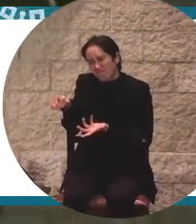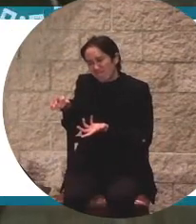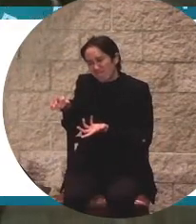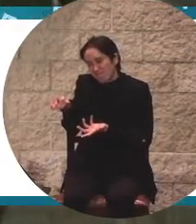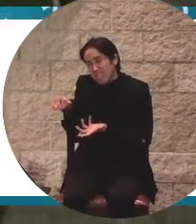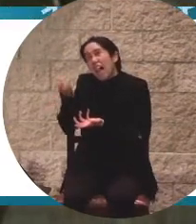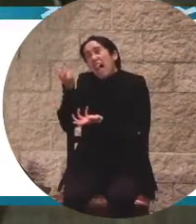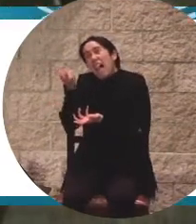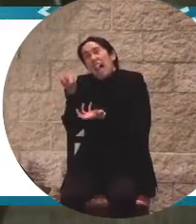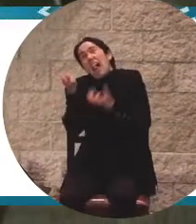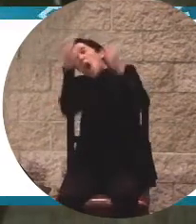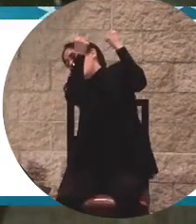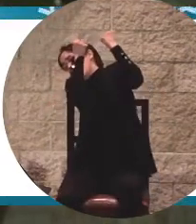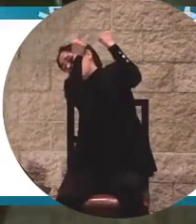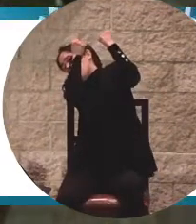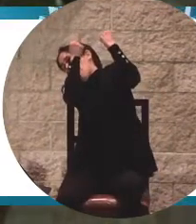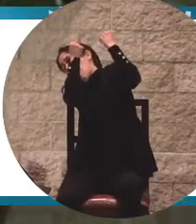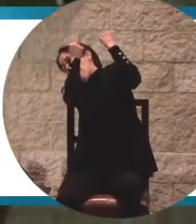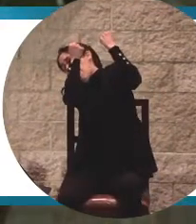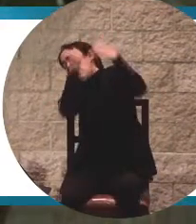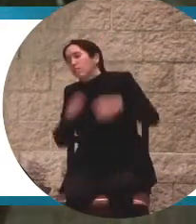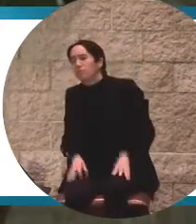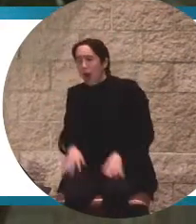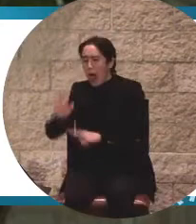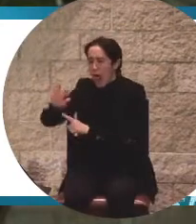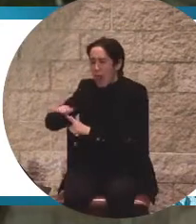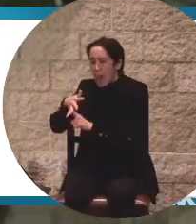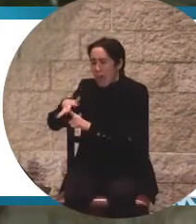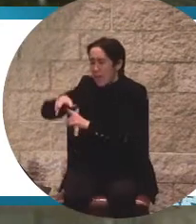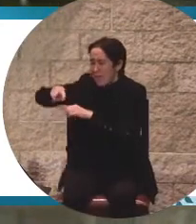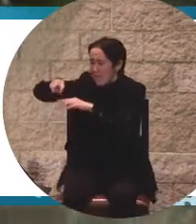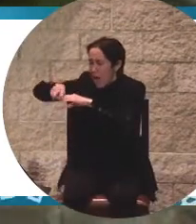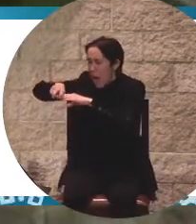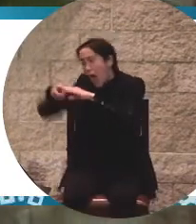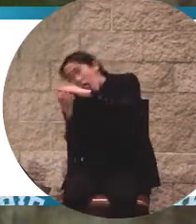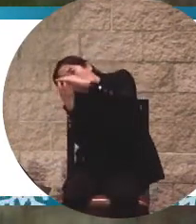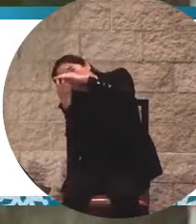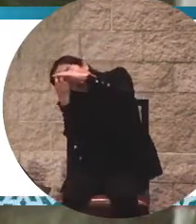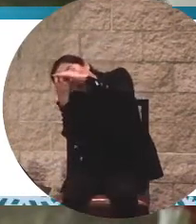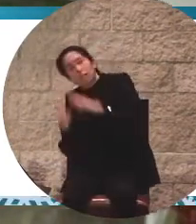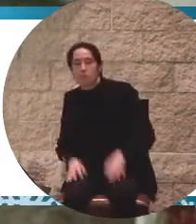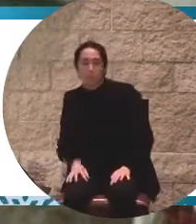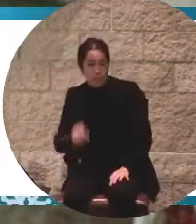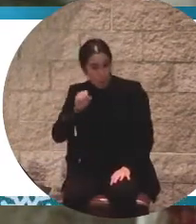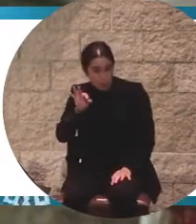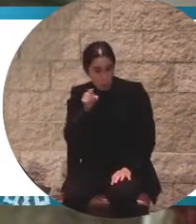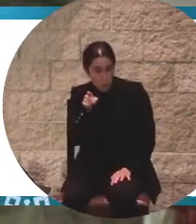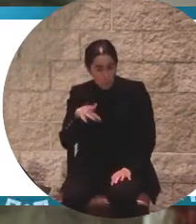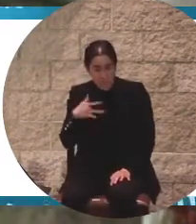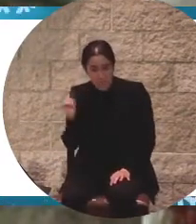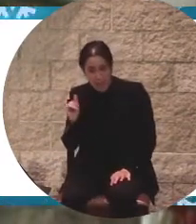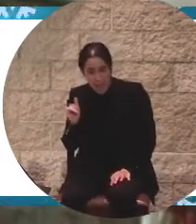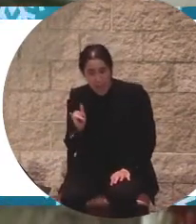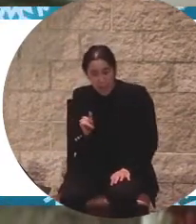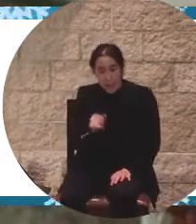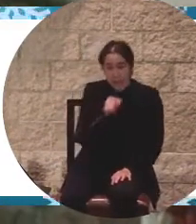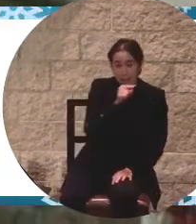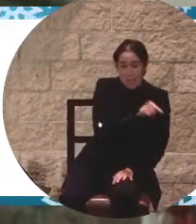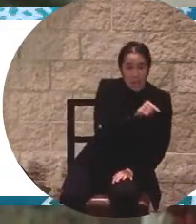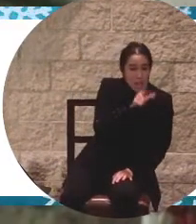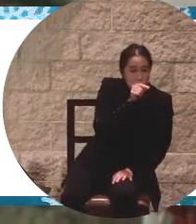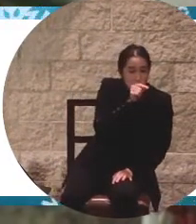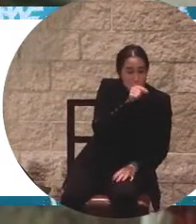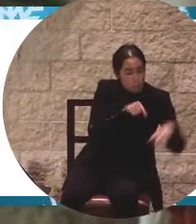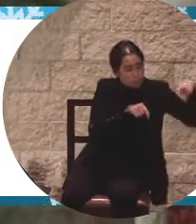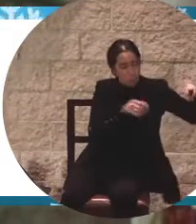just hanging on to the edge of a leaf. Whether you feel like this cardinal or that cardinal or anywhere in between, you